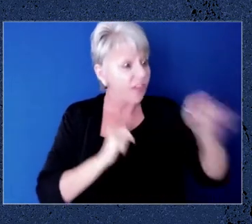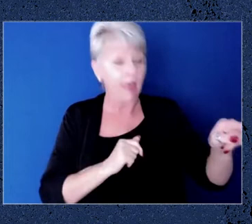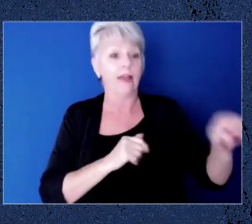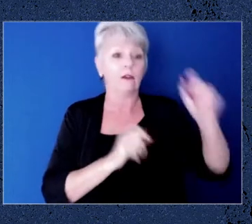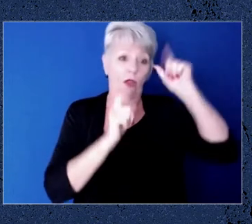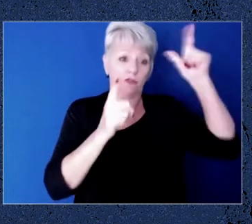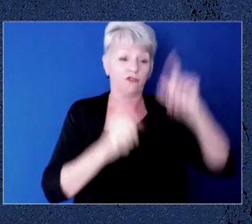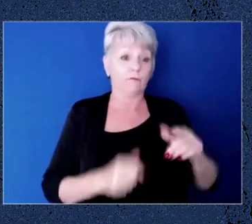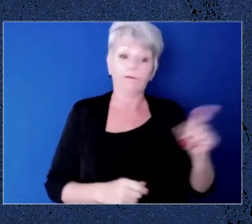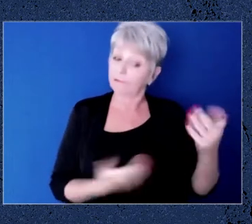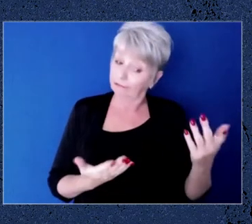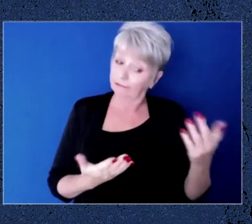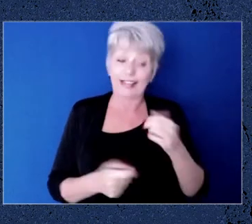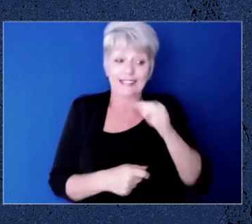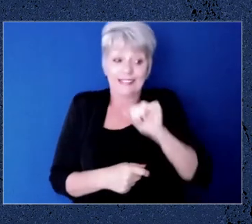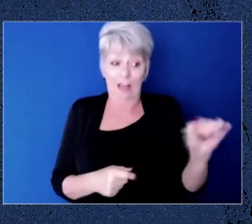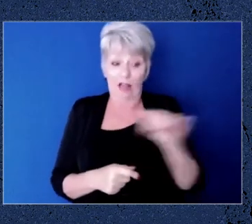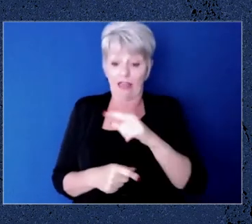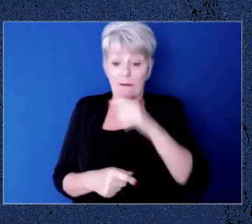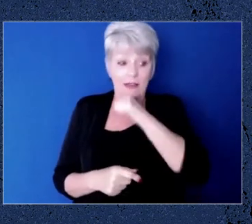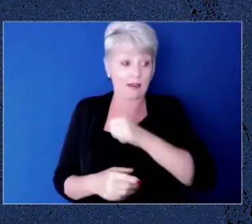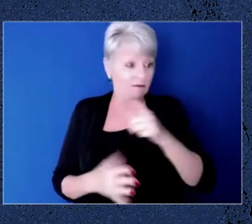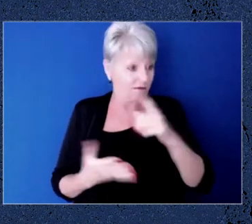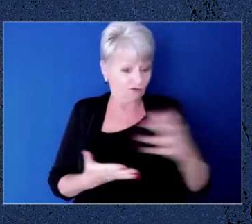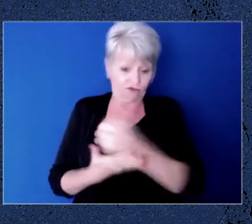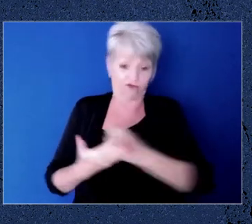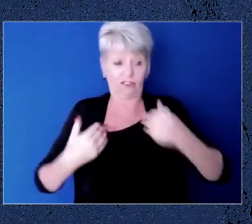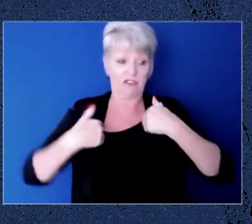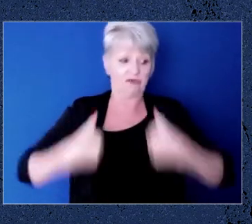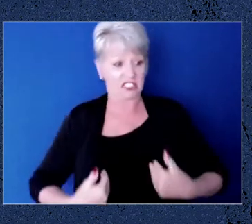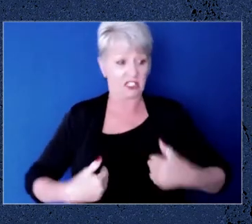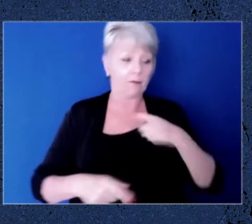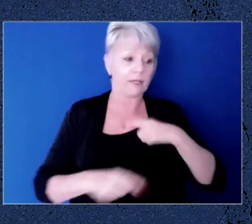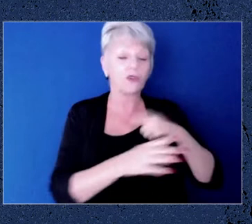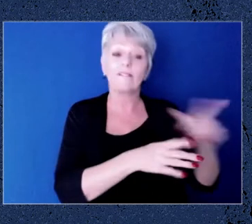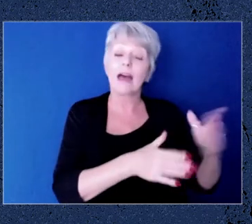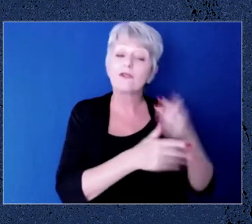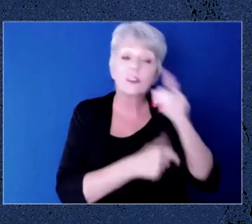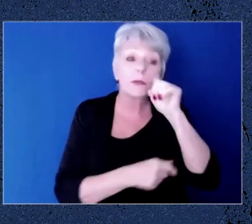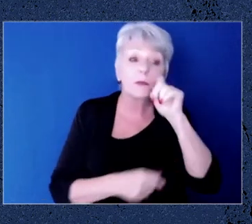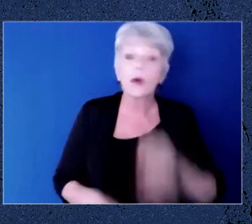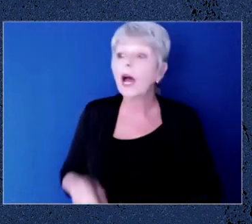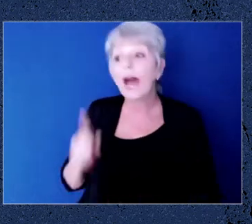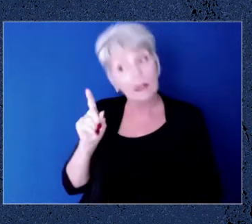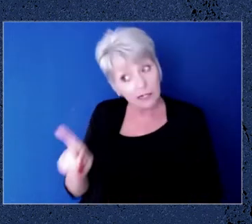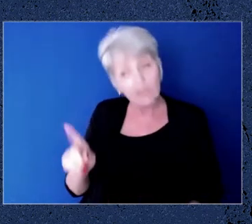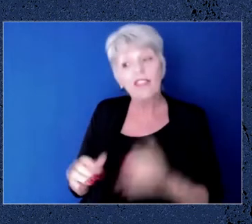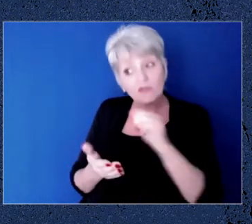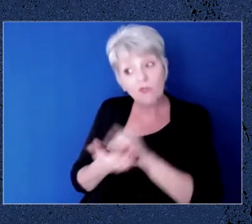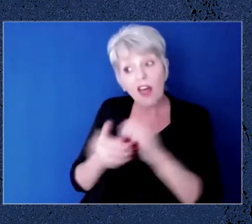still derived significant wealth from that. And still exploited our knowledge for his own gain and at the expense of mob. Right, and so that's one of the